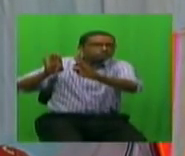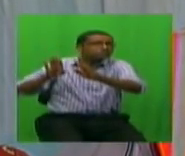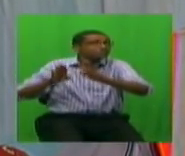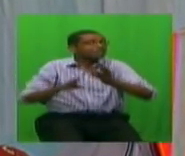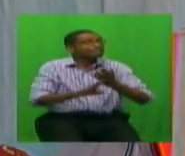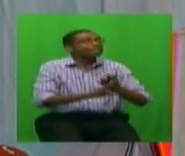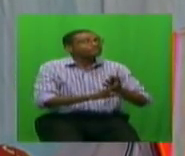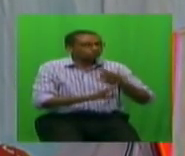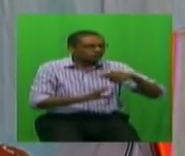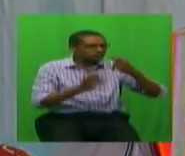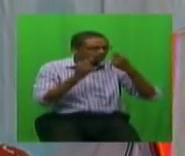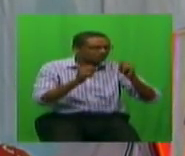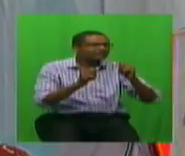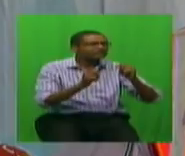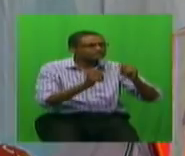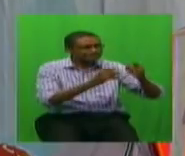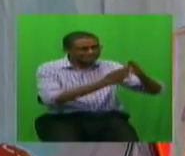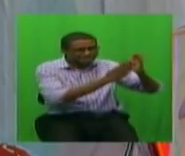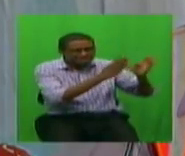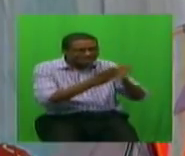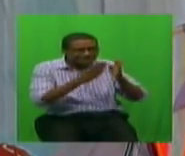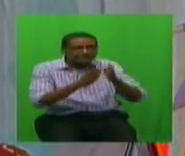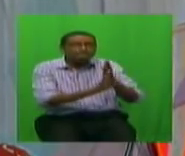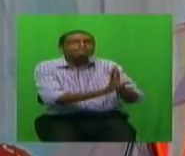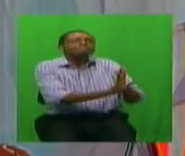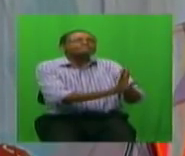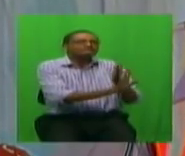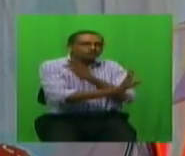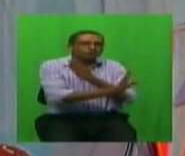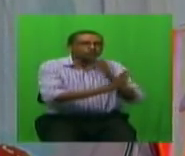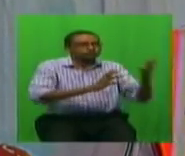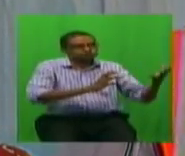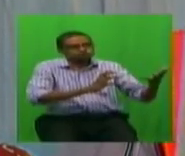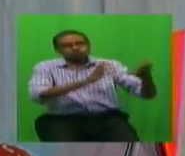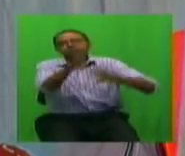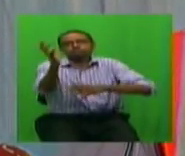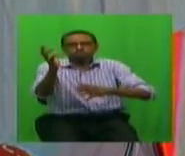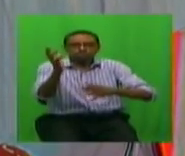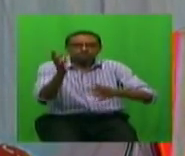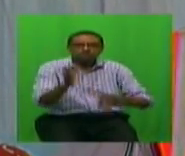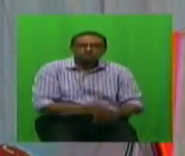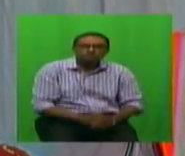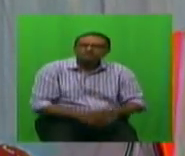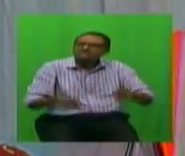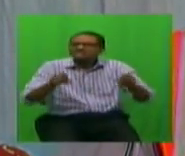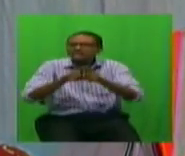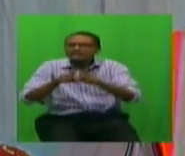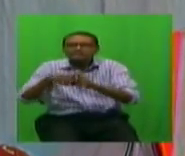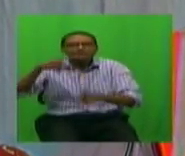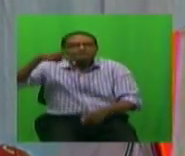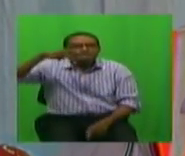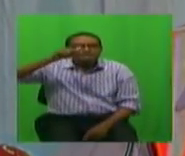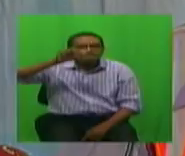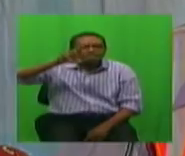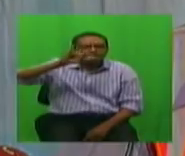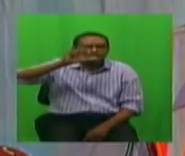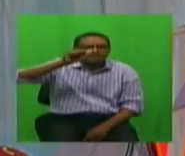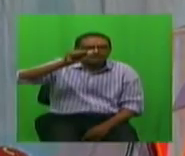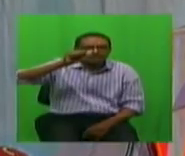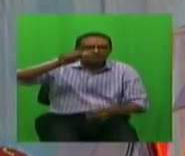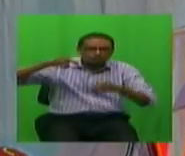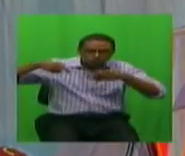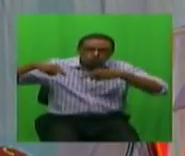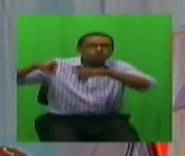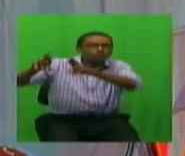So we're being a little proactive there. We're also using that same technique on the Paria Main Road and the